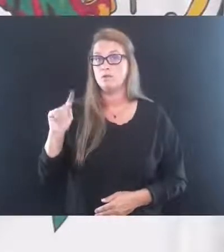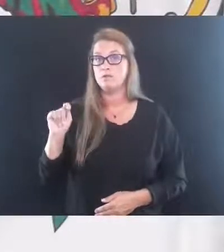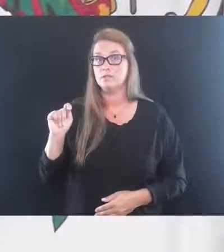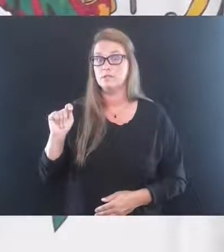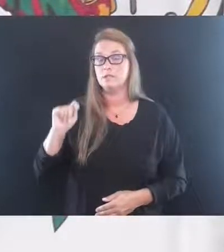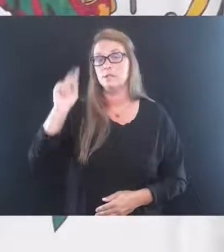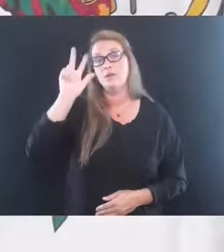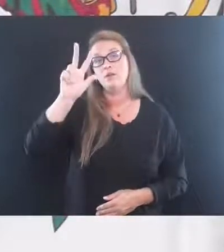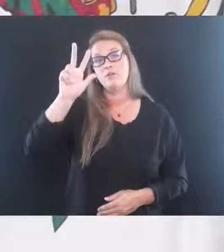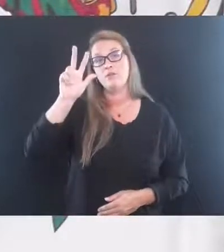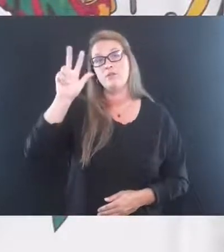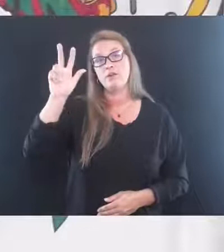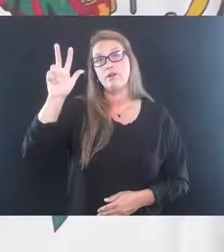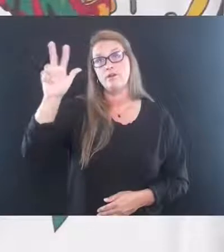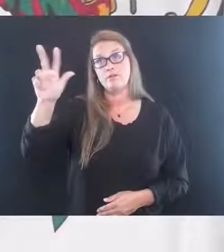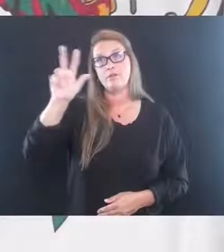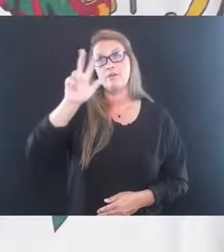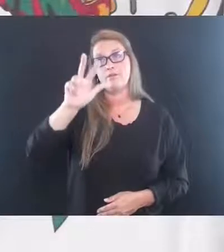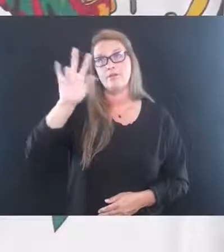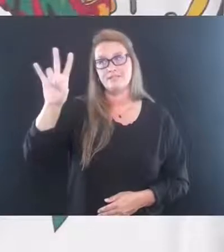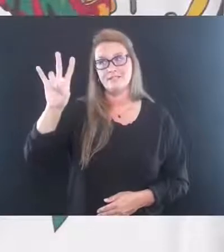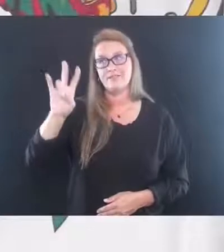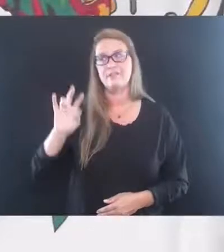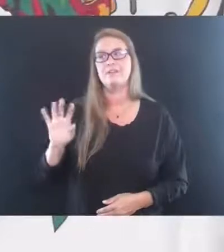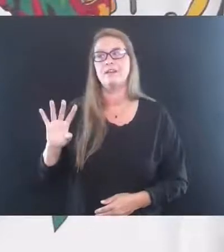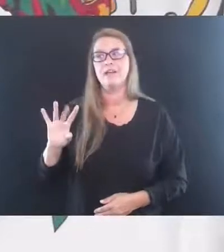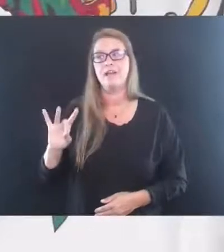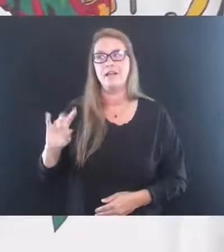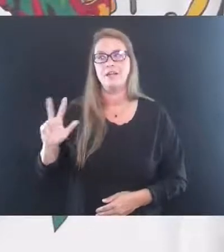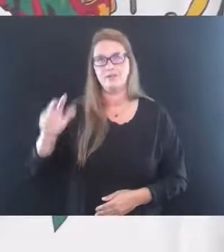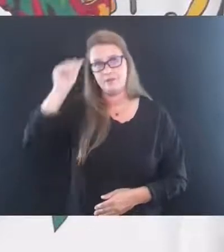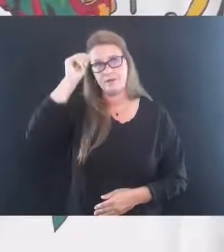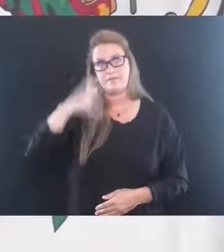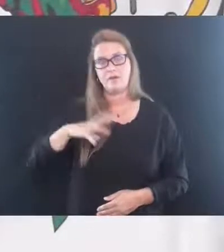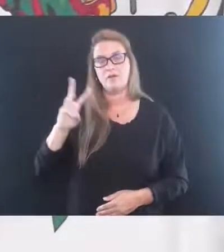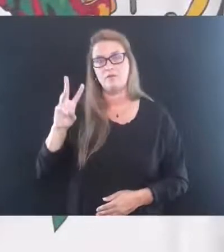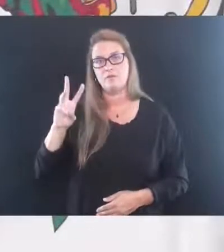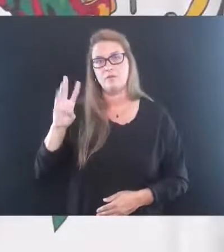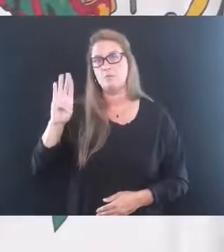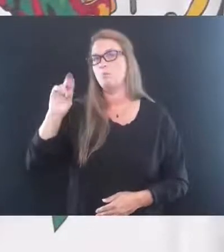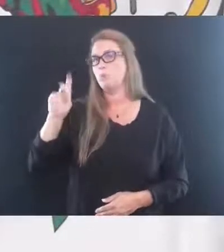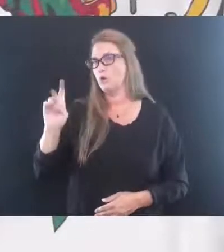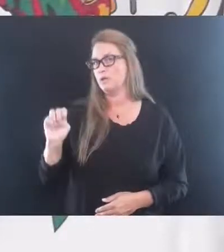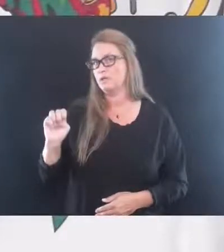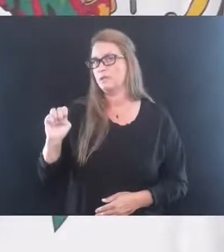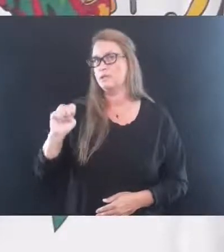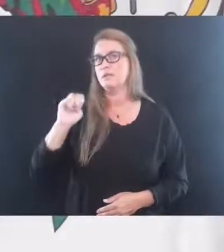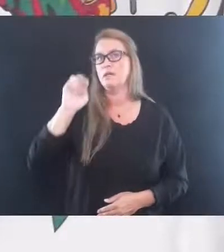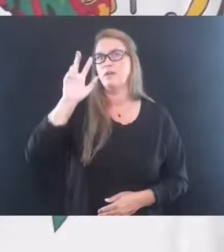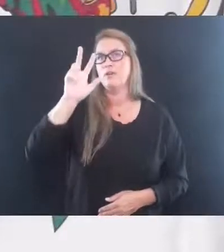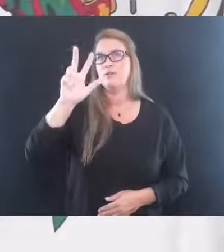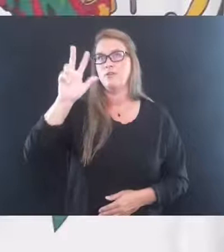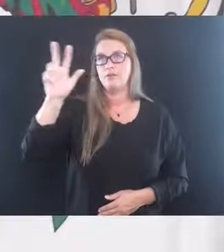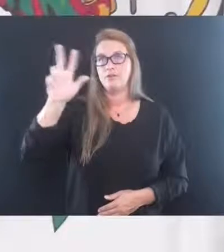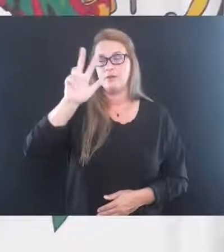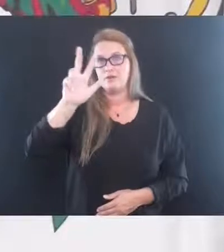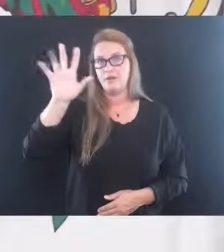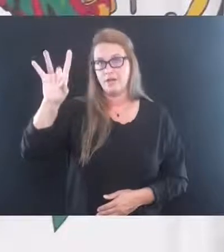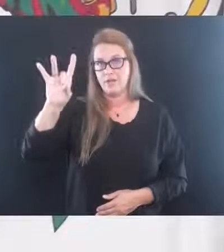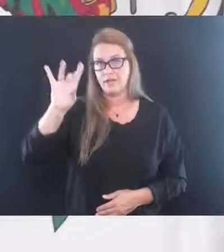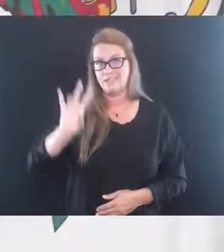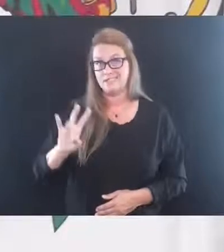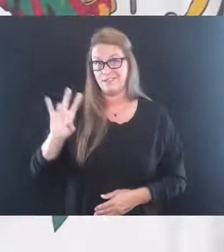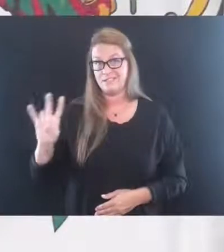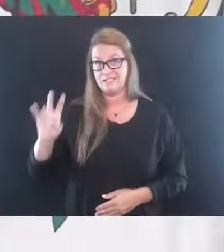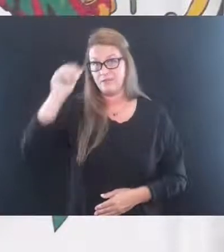The 3,337th death, an 83-year-old male from Brooke County. The 3,338th death, a